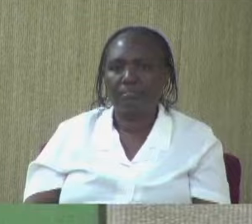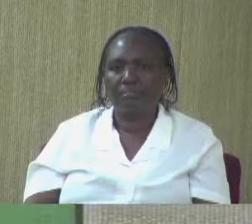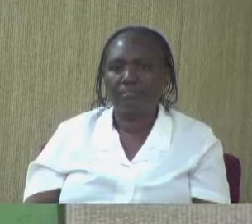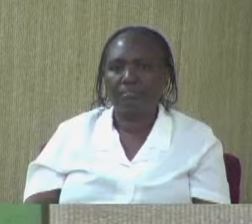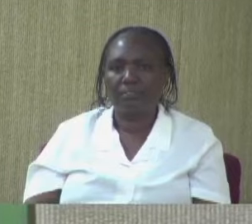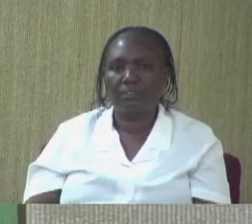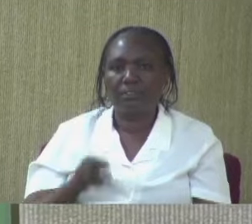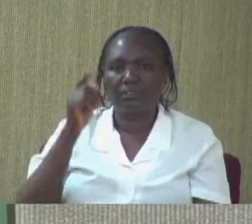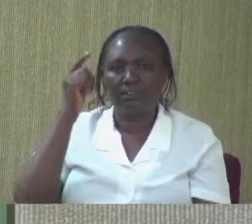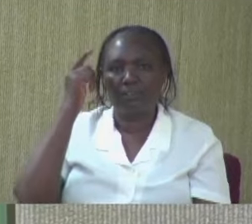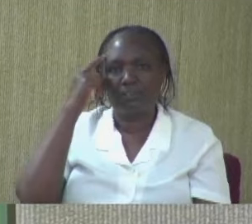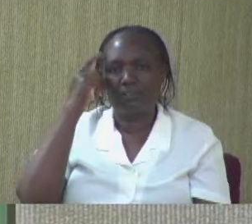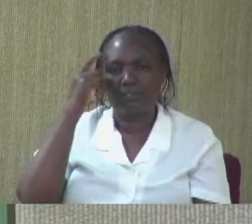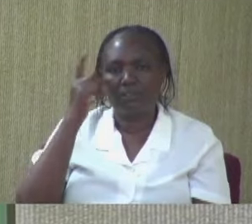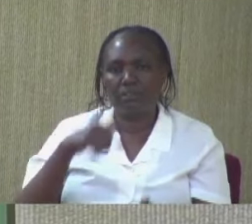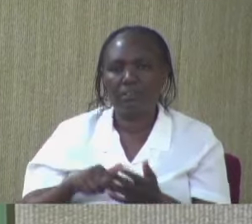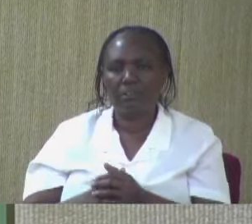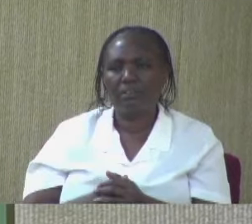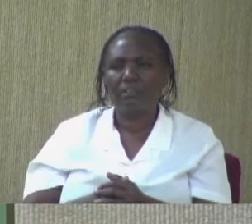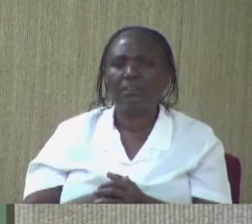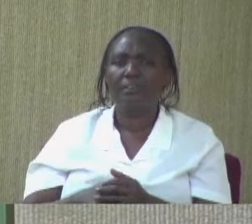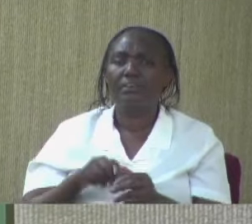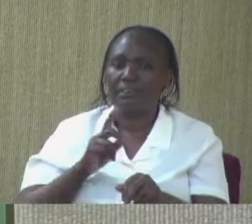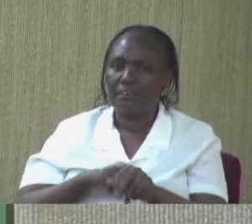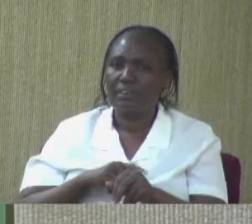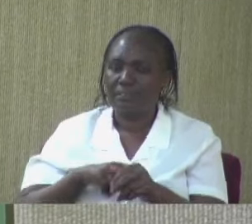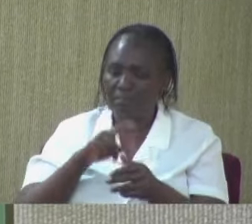Don't you think it is time you read that book